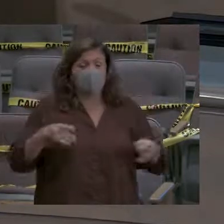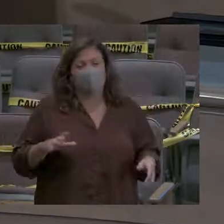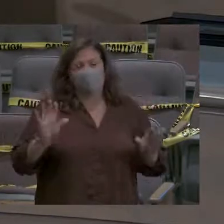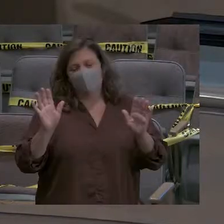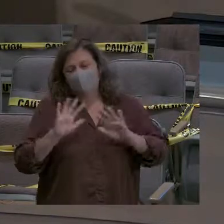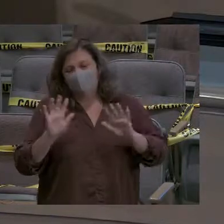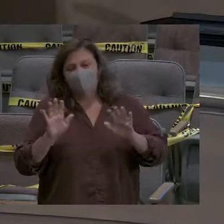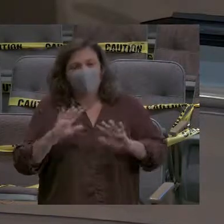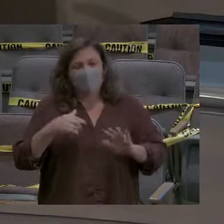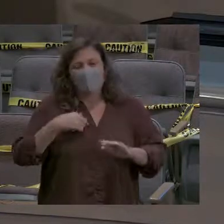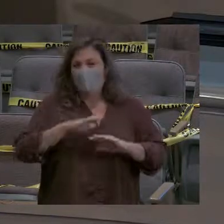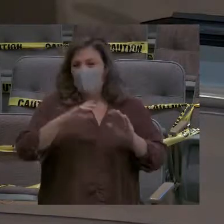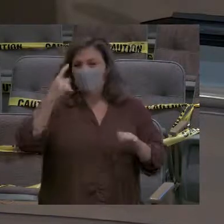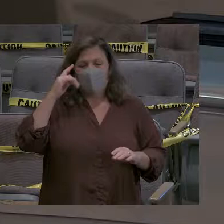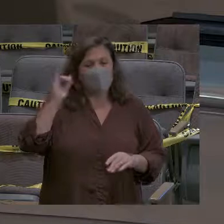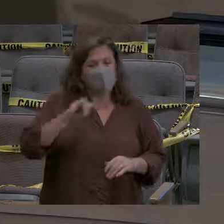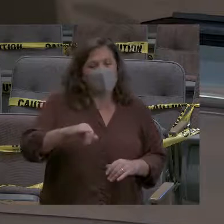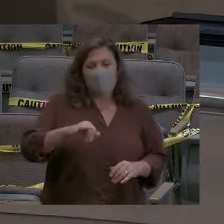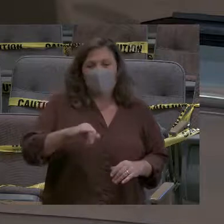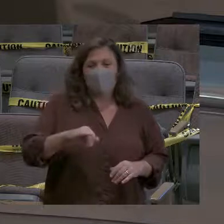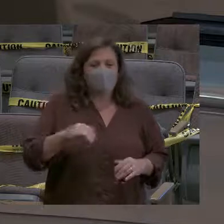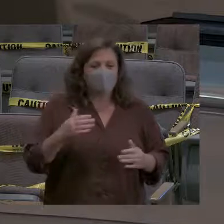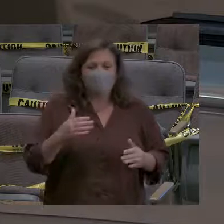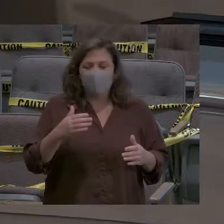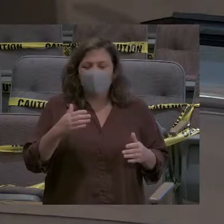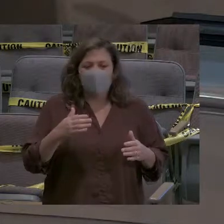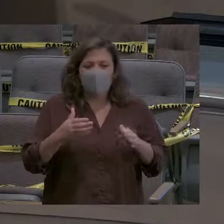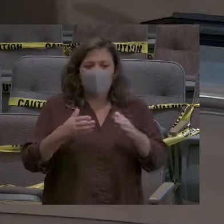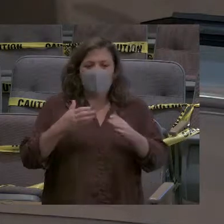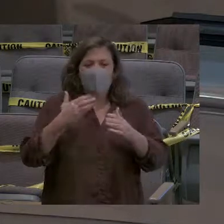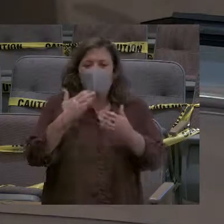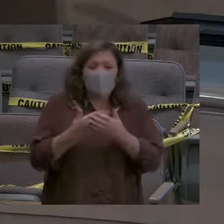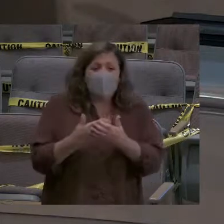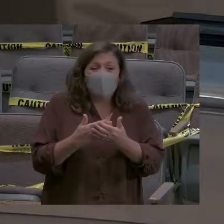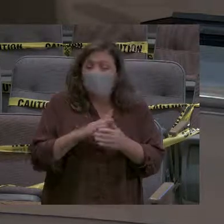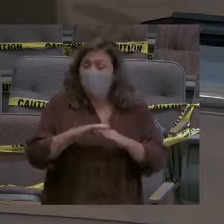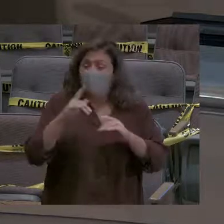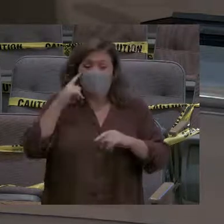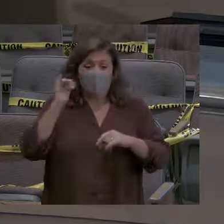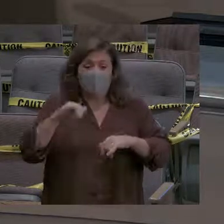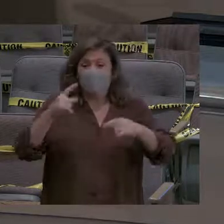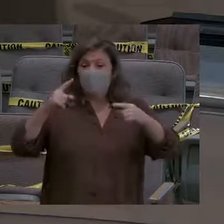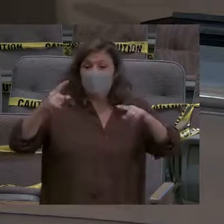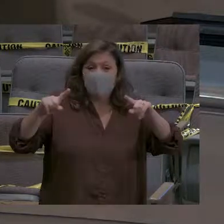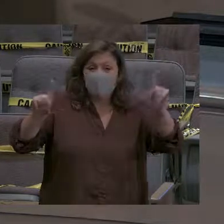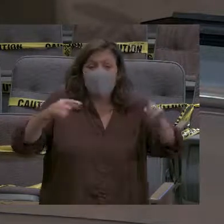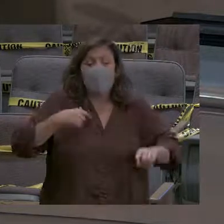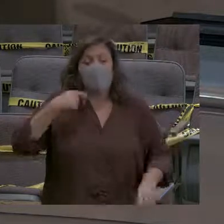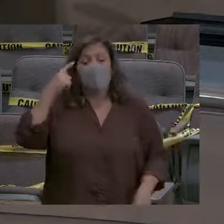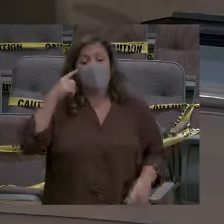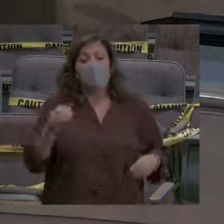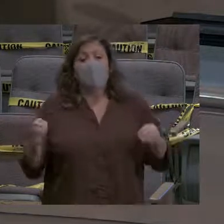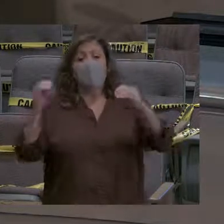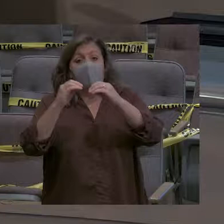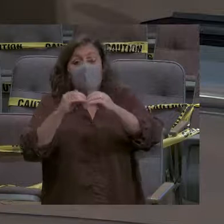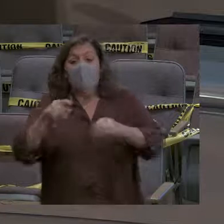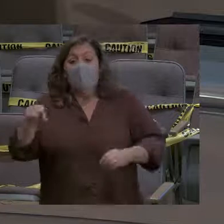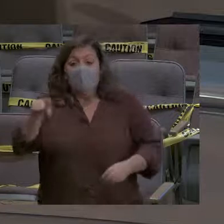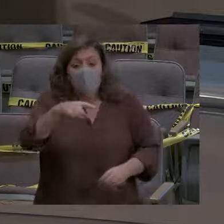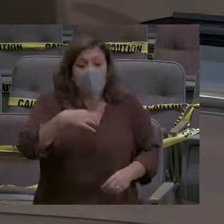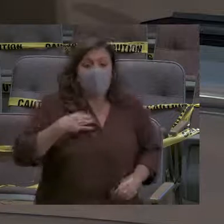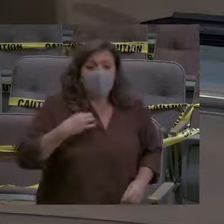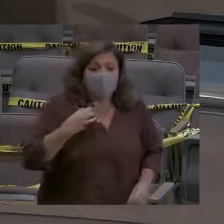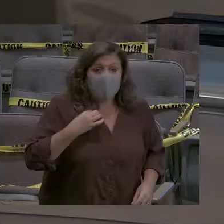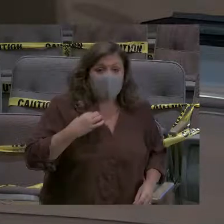is effective. I frankly think we're more effective in voluntarily getting people to do the right